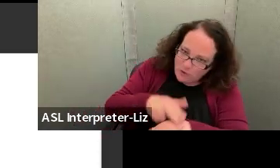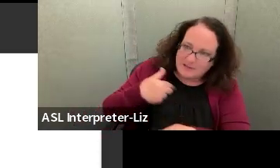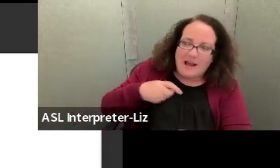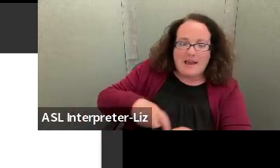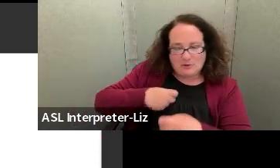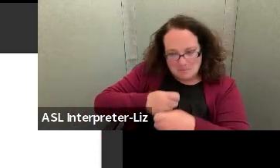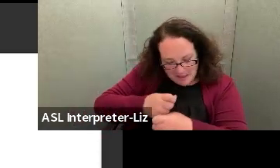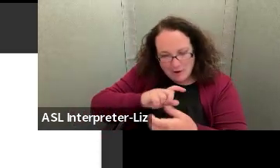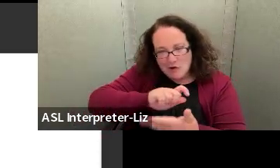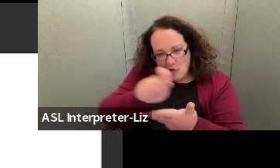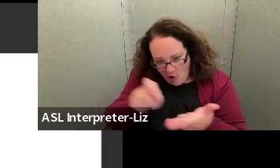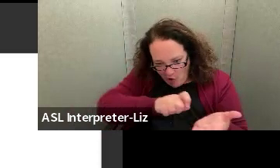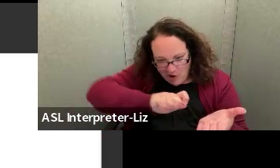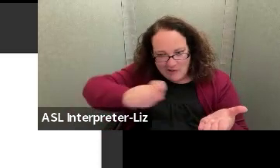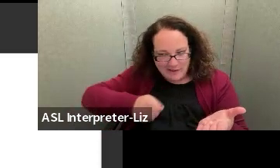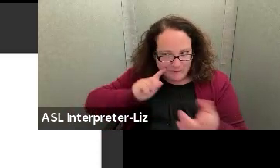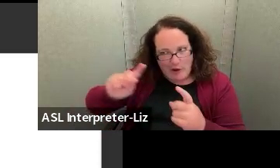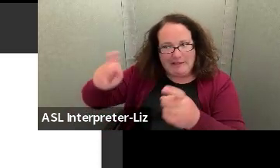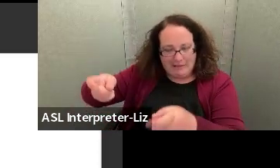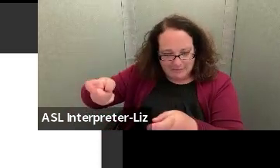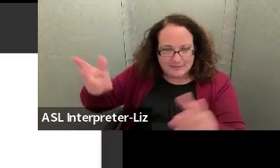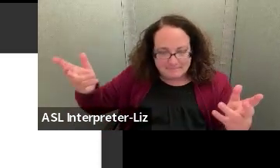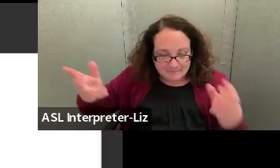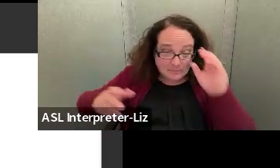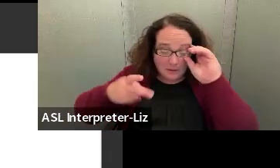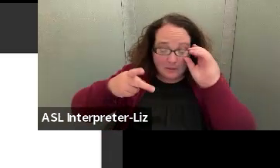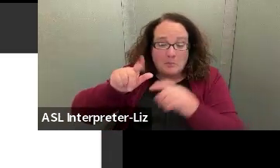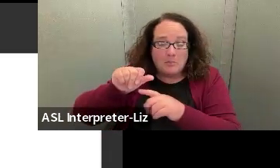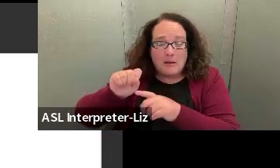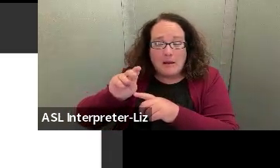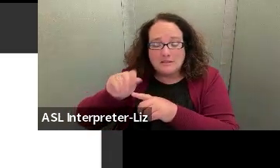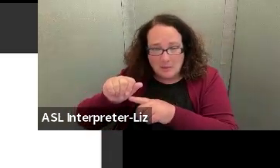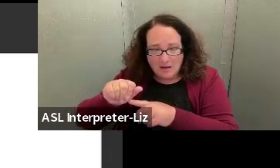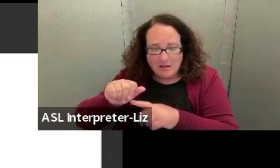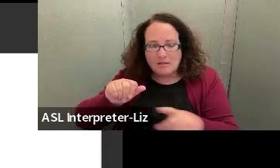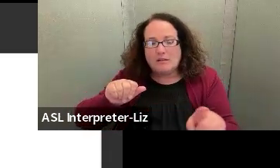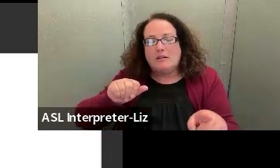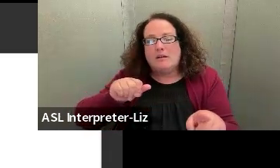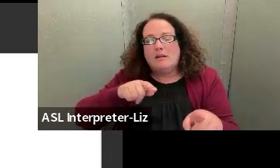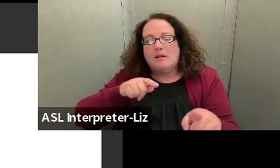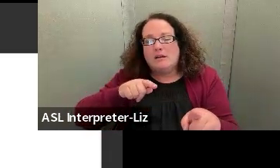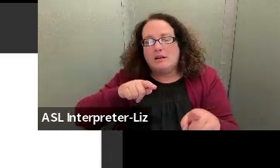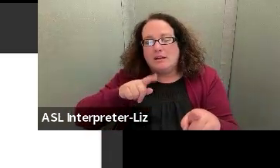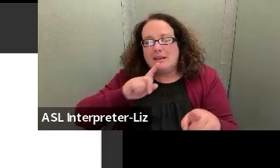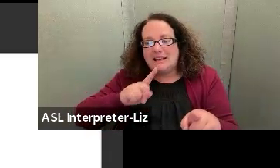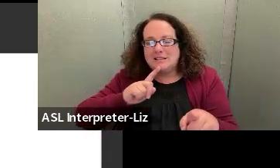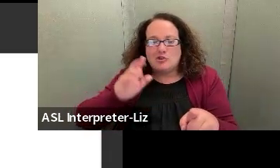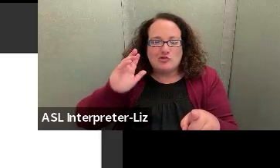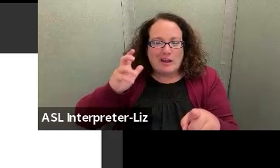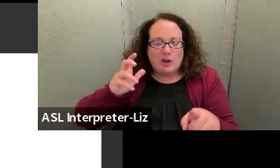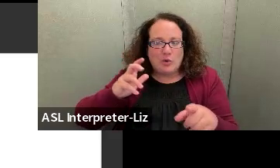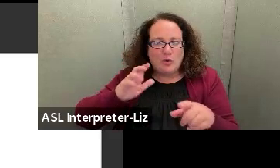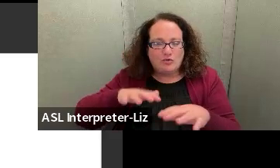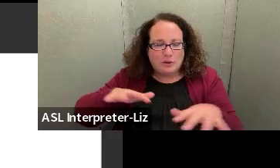of the ICP-MS. The plasma at the heart of the instrument is it's a radio frequency generated